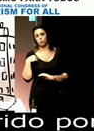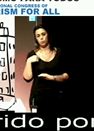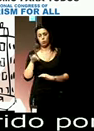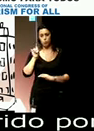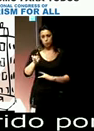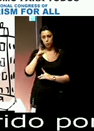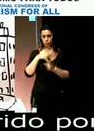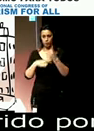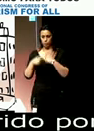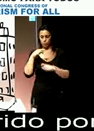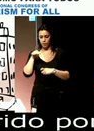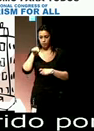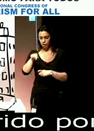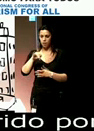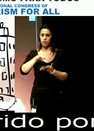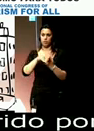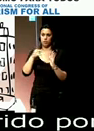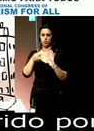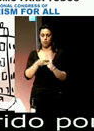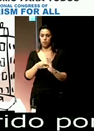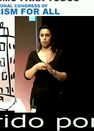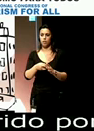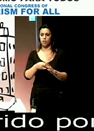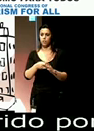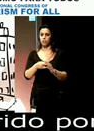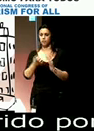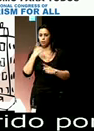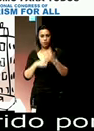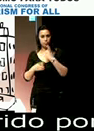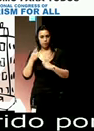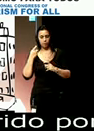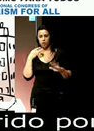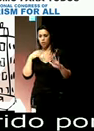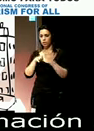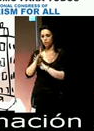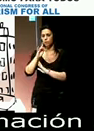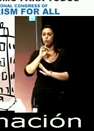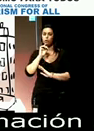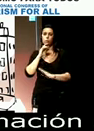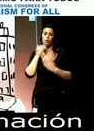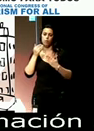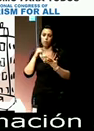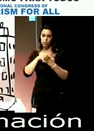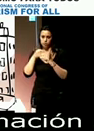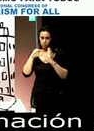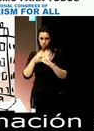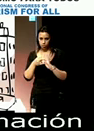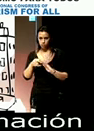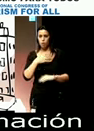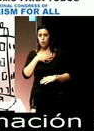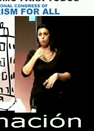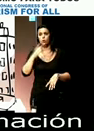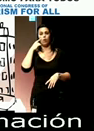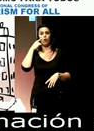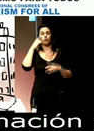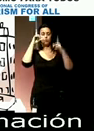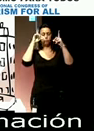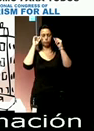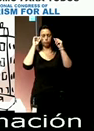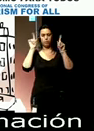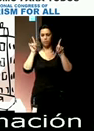audio, which gives you a rather authentical aspect, and you can close your eyes, even as a sighted person, and you can